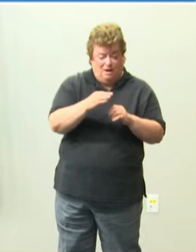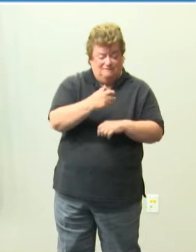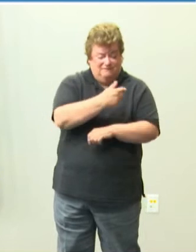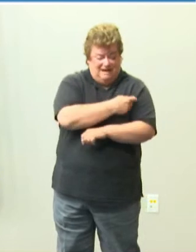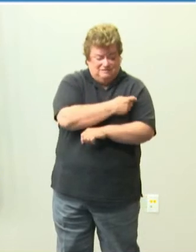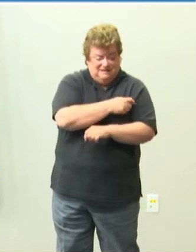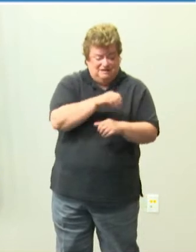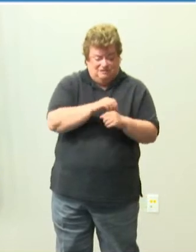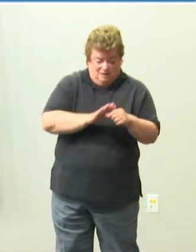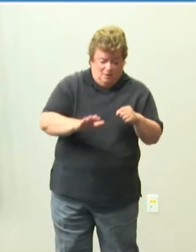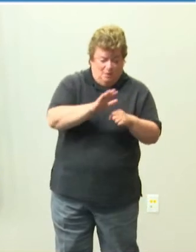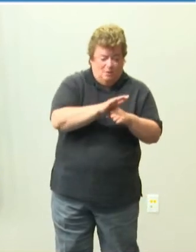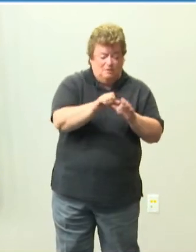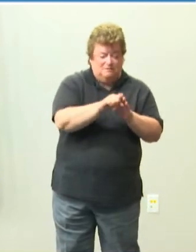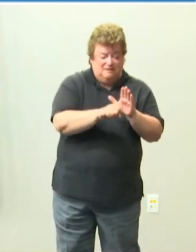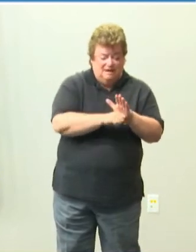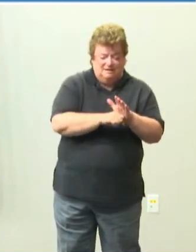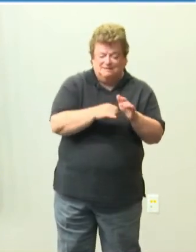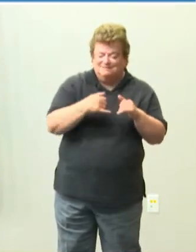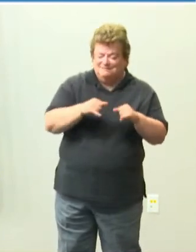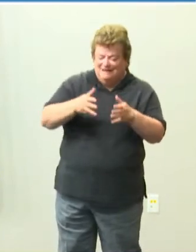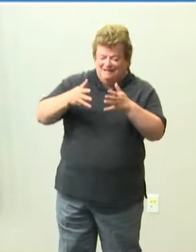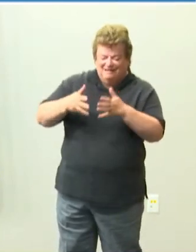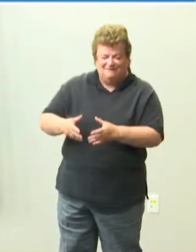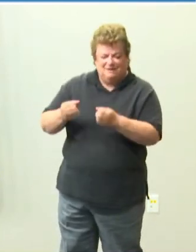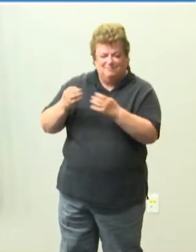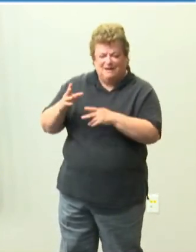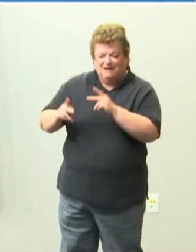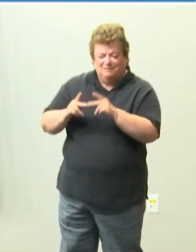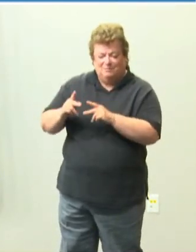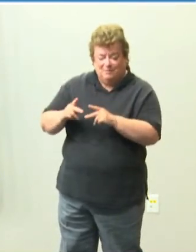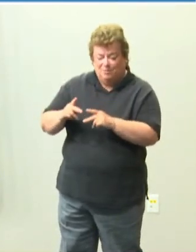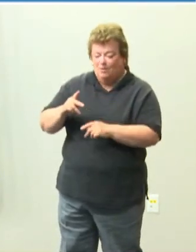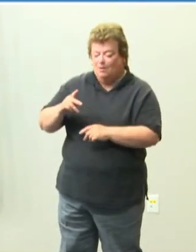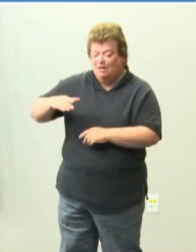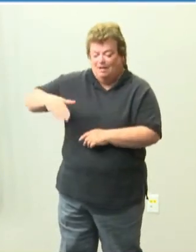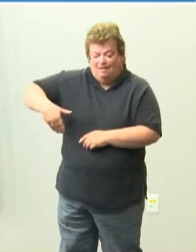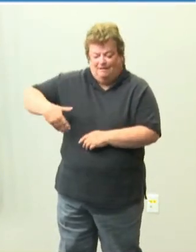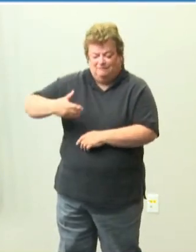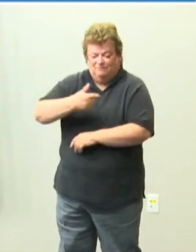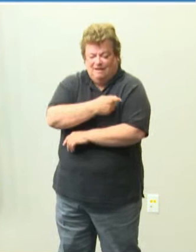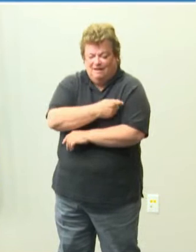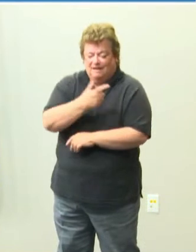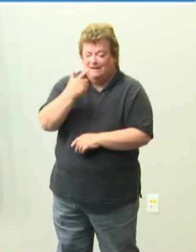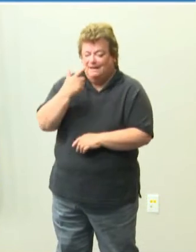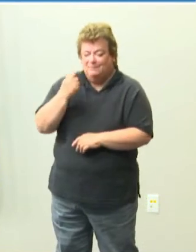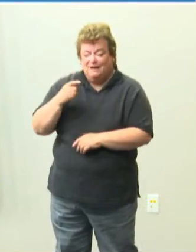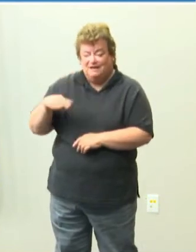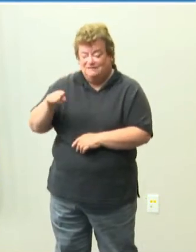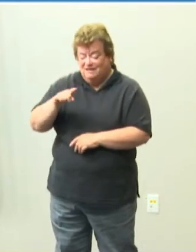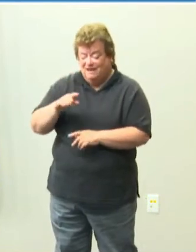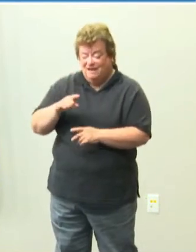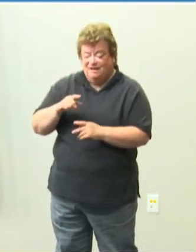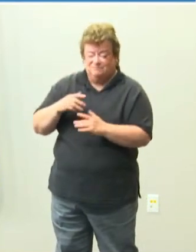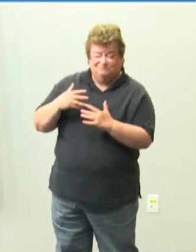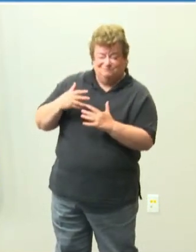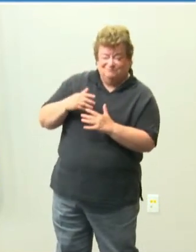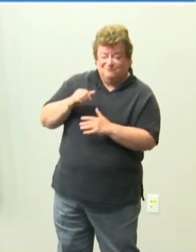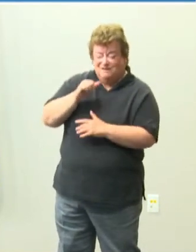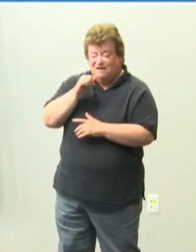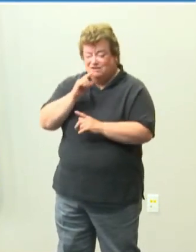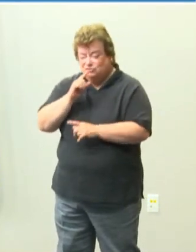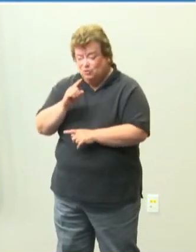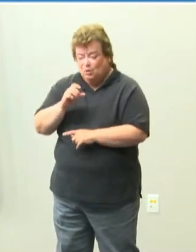of our residents remain unvaccinated, either because they are not yet eligible or because they are hesitant, that the Delta variant is getting